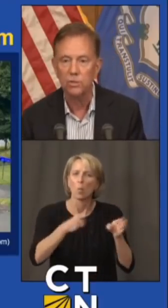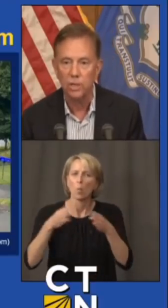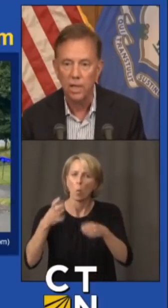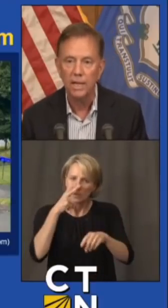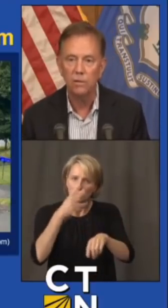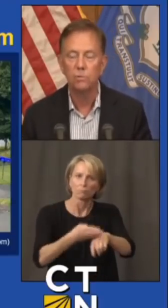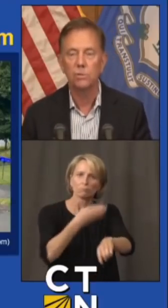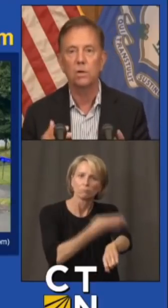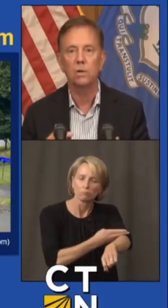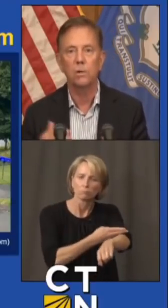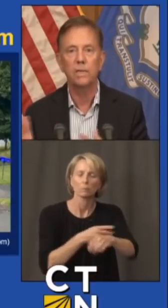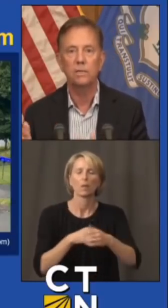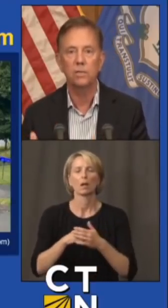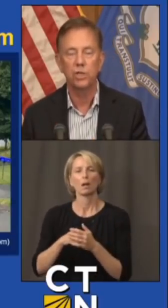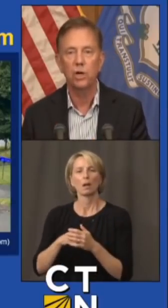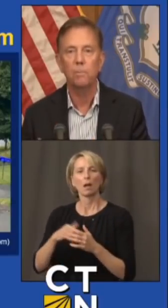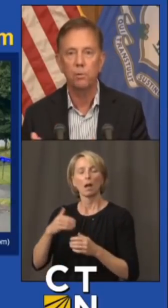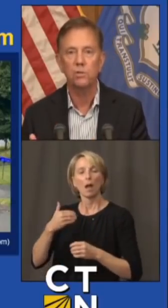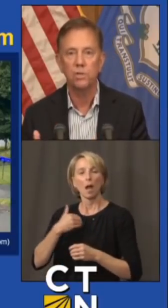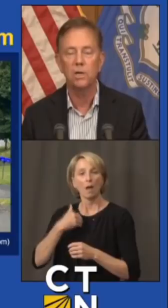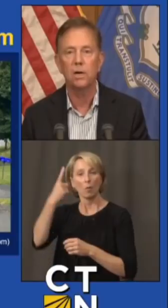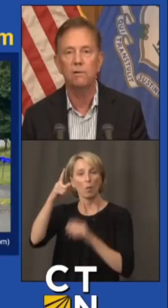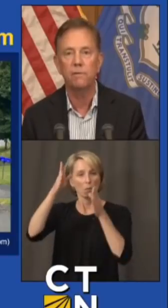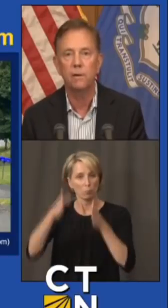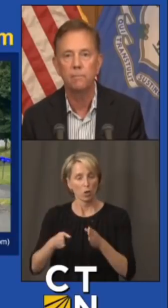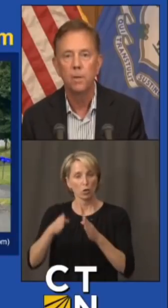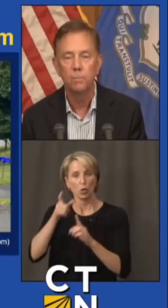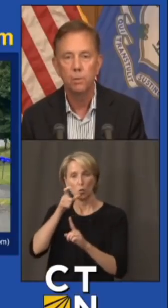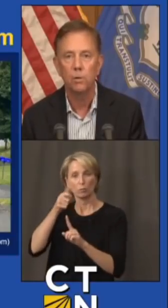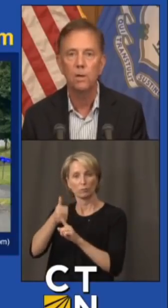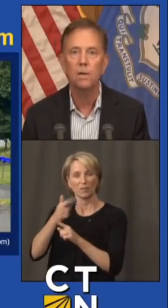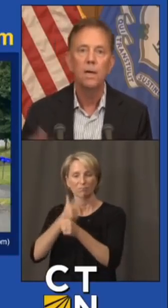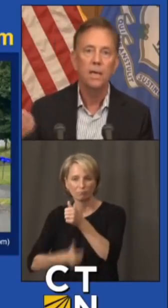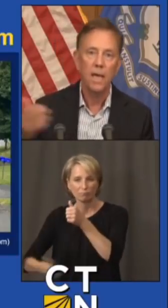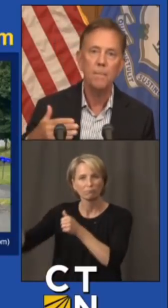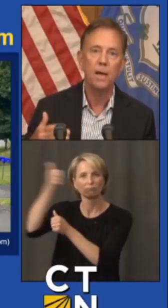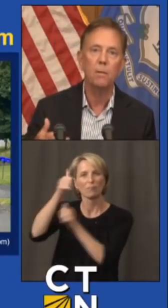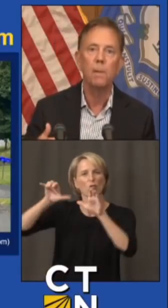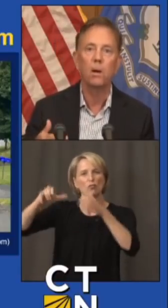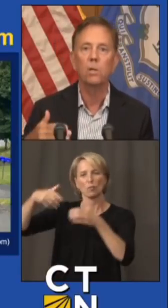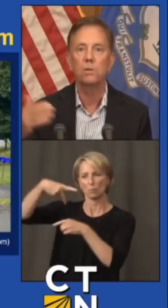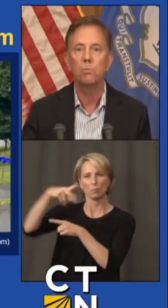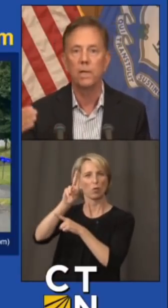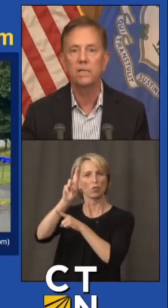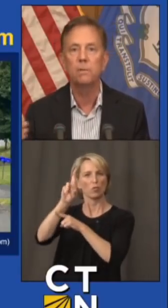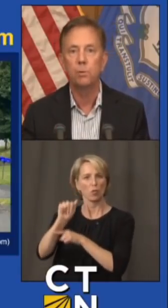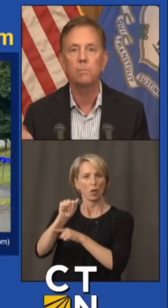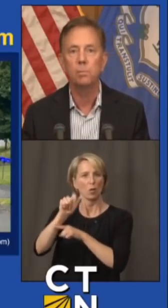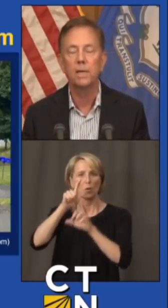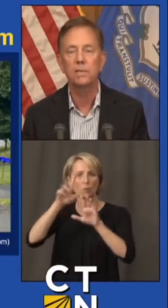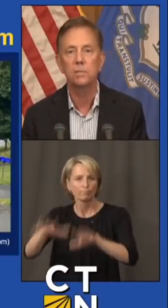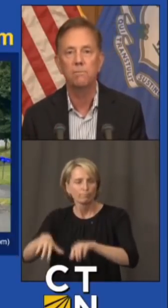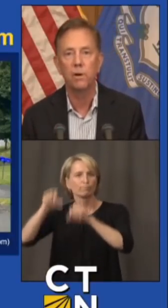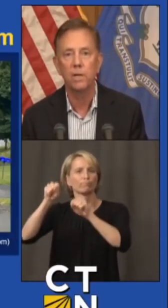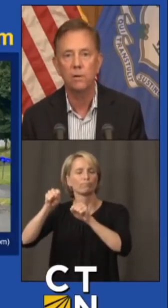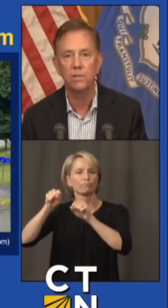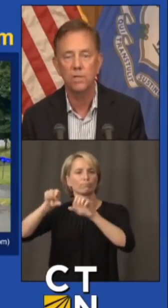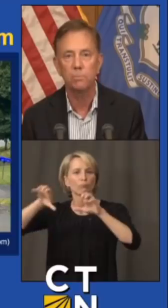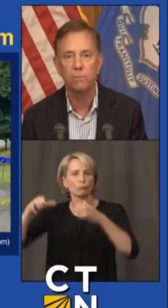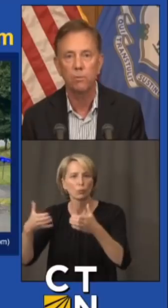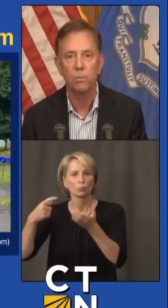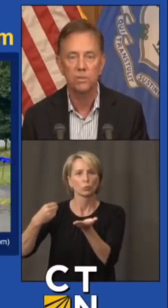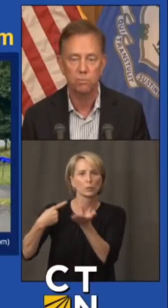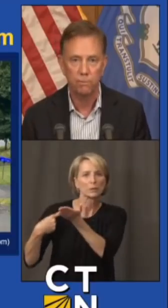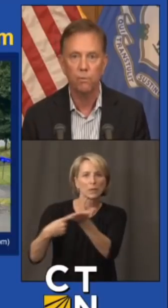Marissa Gillette, who's our great chairperson of PURA, came out of Maryland, where they did put in place some very